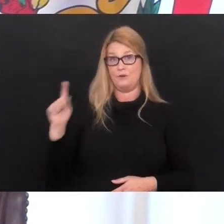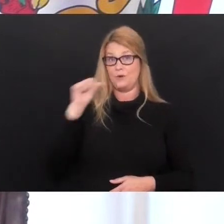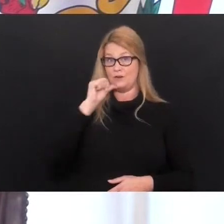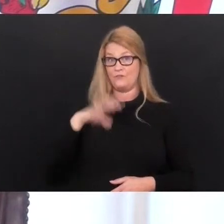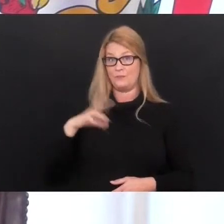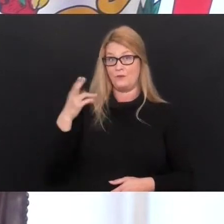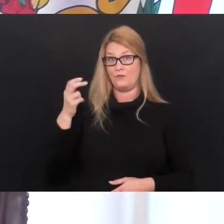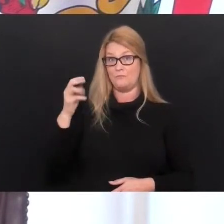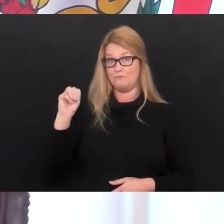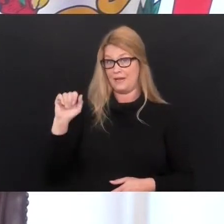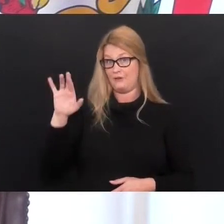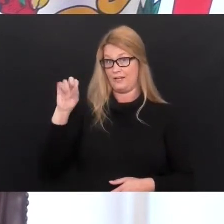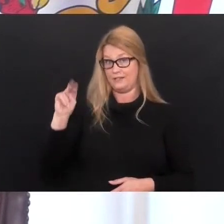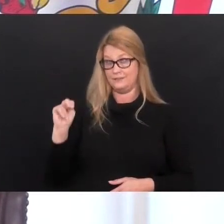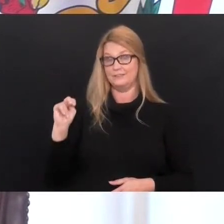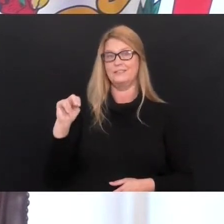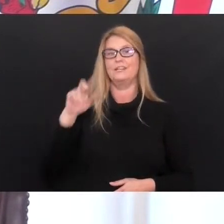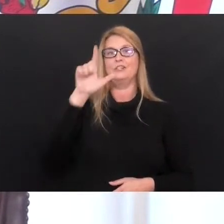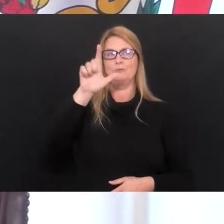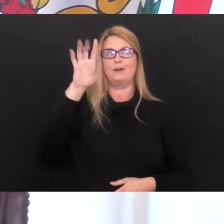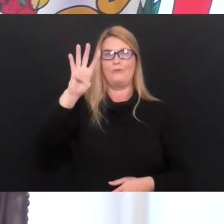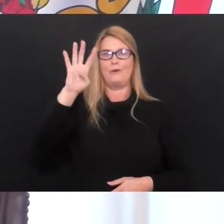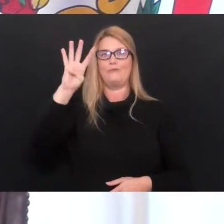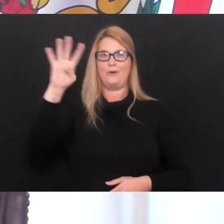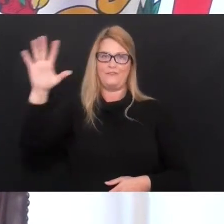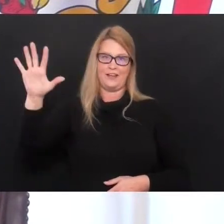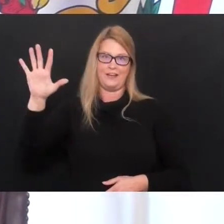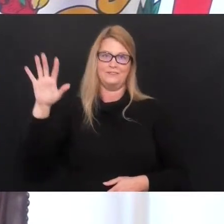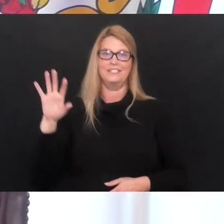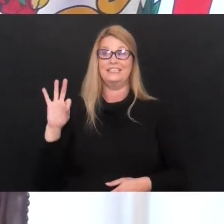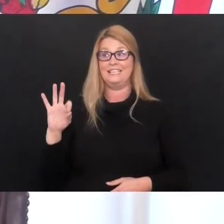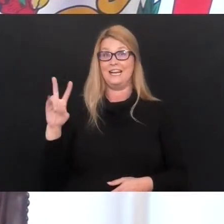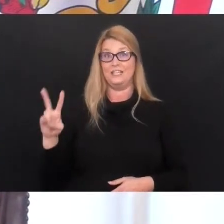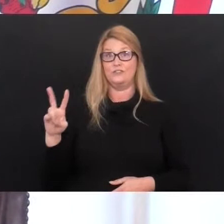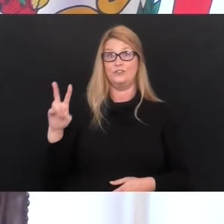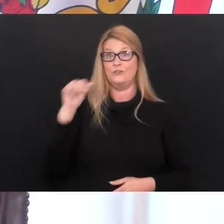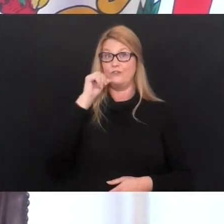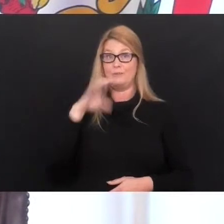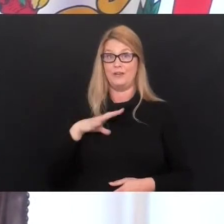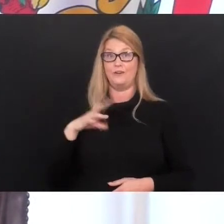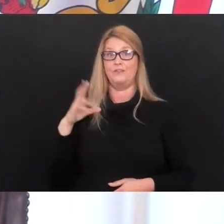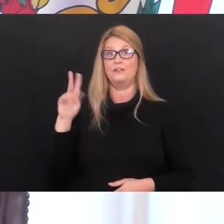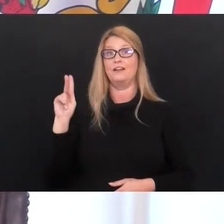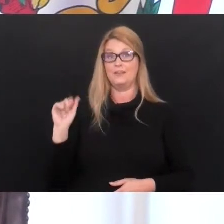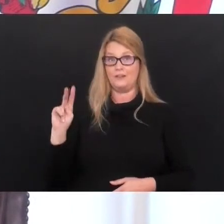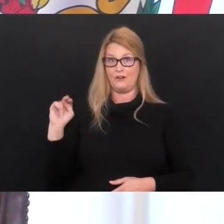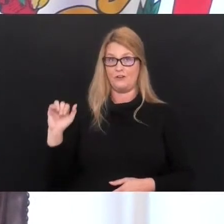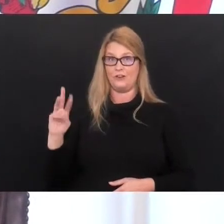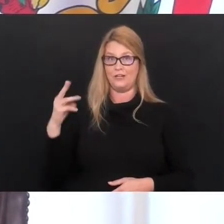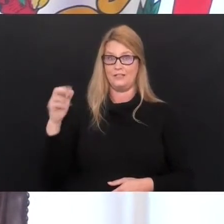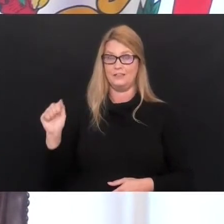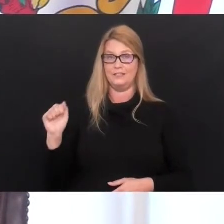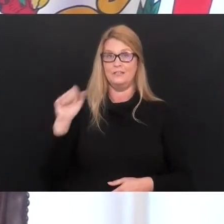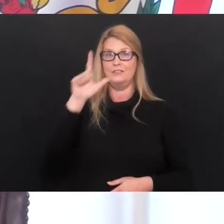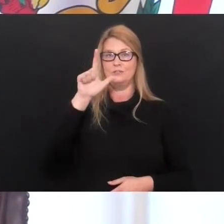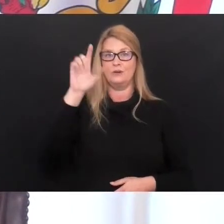County. Our 2445th death is a 92-year-old female from Kanawha County.